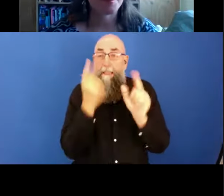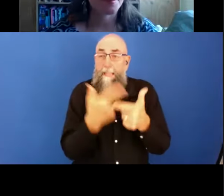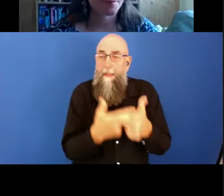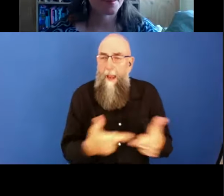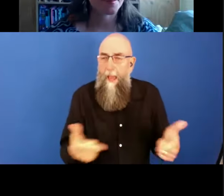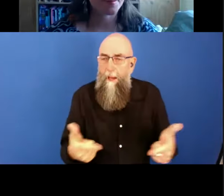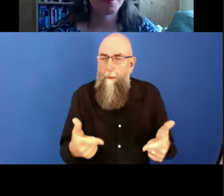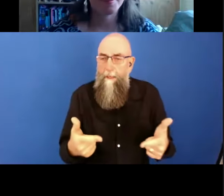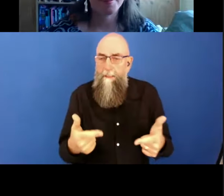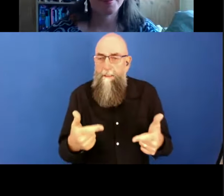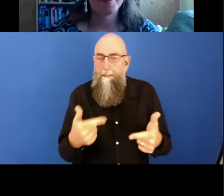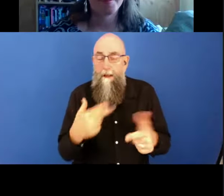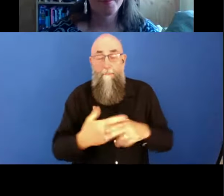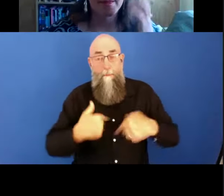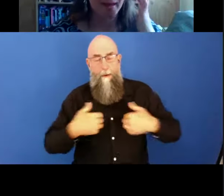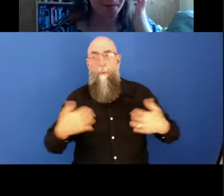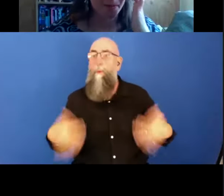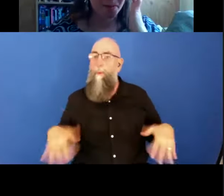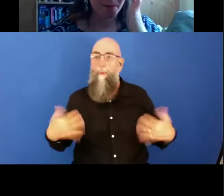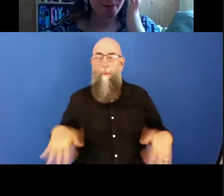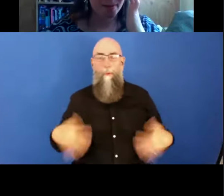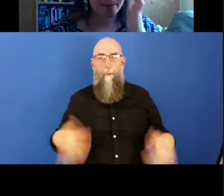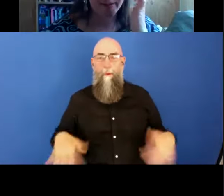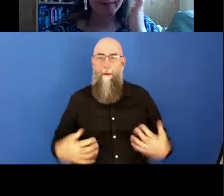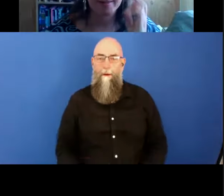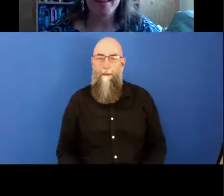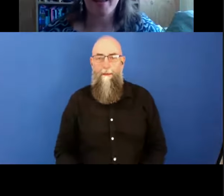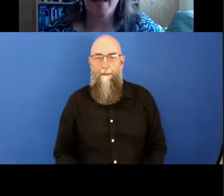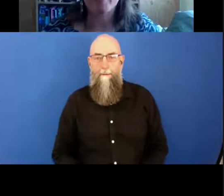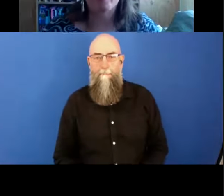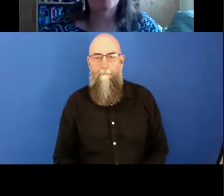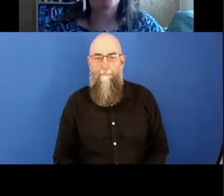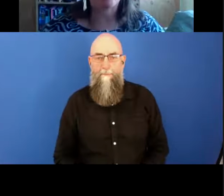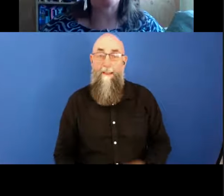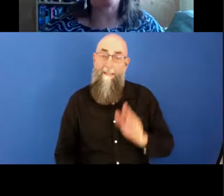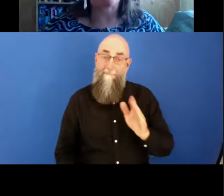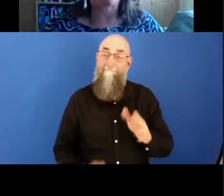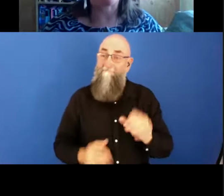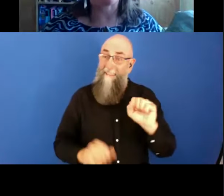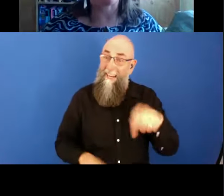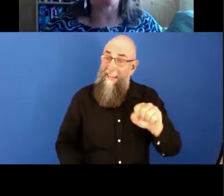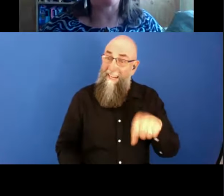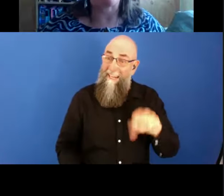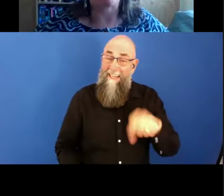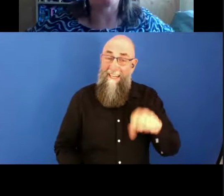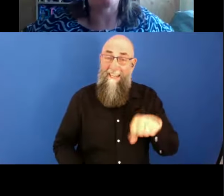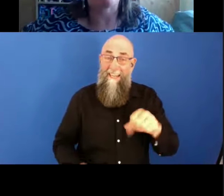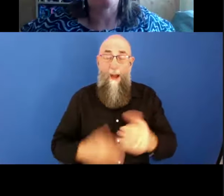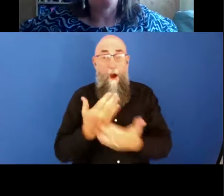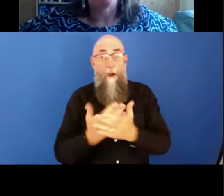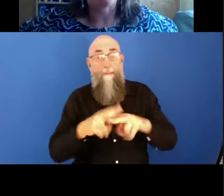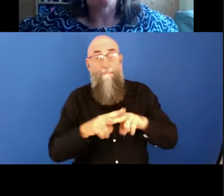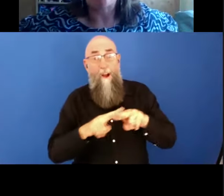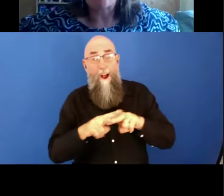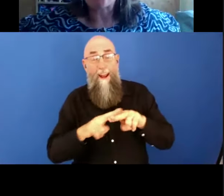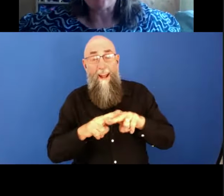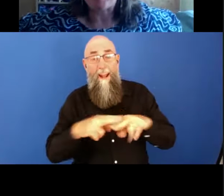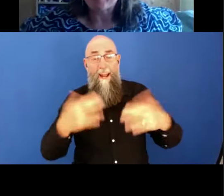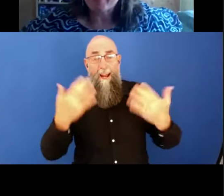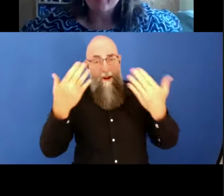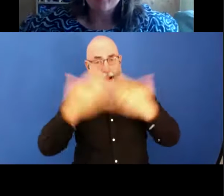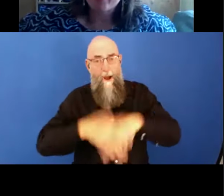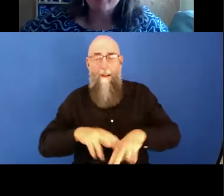yeah which i just yeah really loved yeah yeah and you know even that night on the friday night i think that one of the young